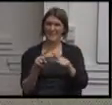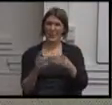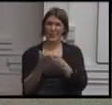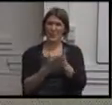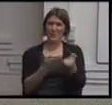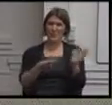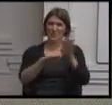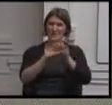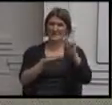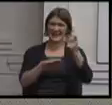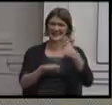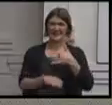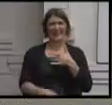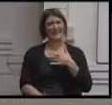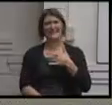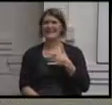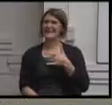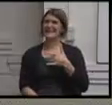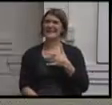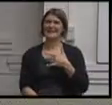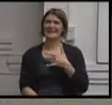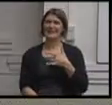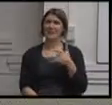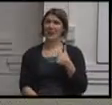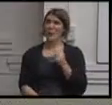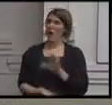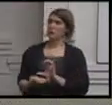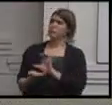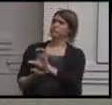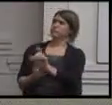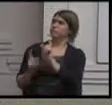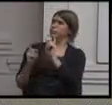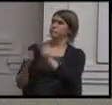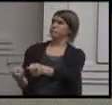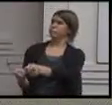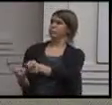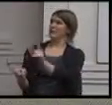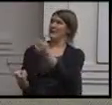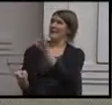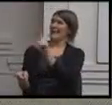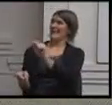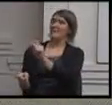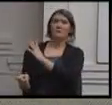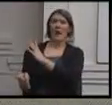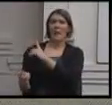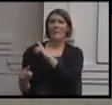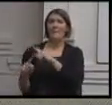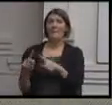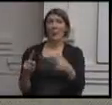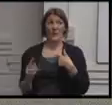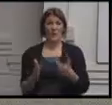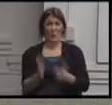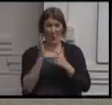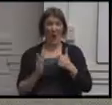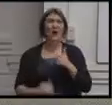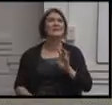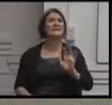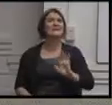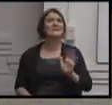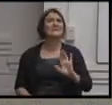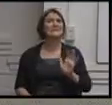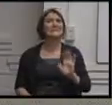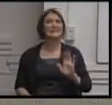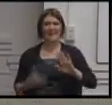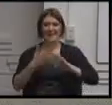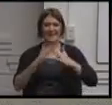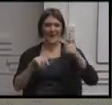and being a philanthropist without the town saying, well, you really should do this.